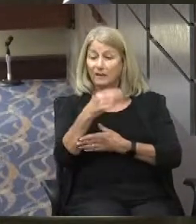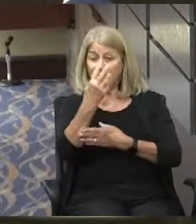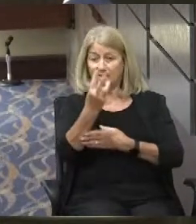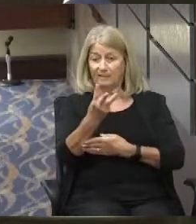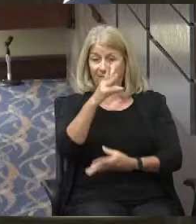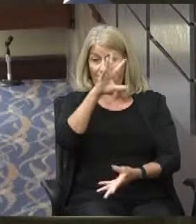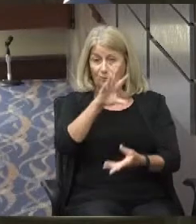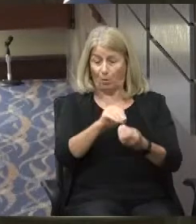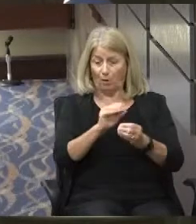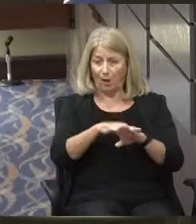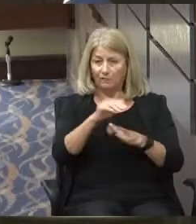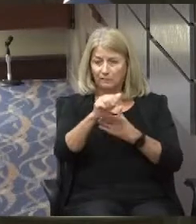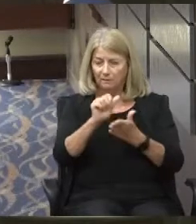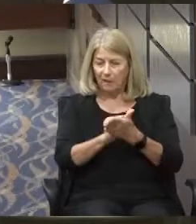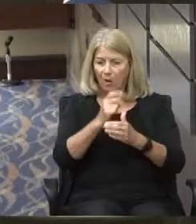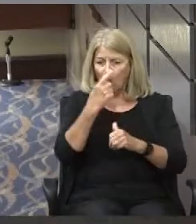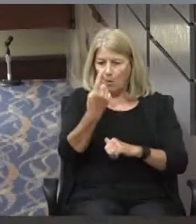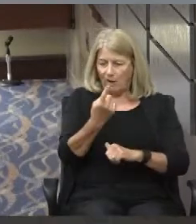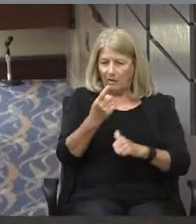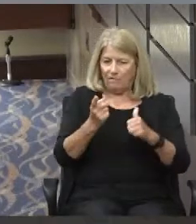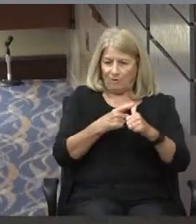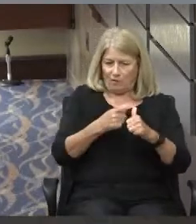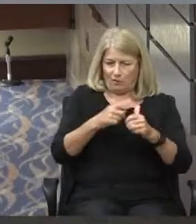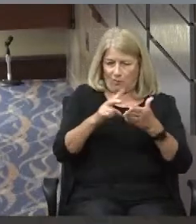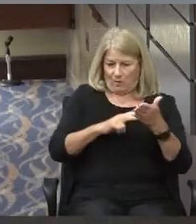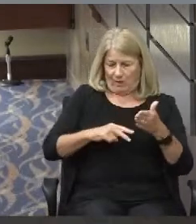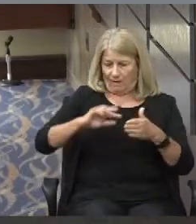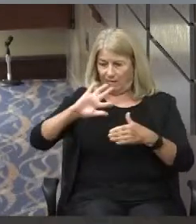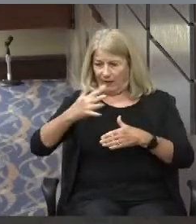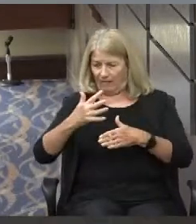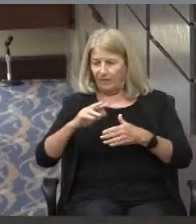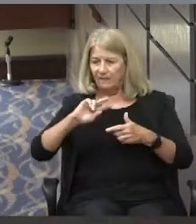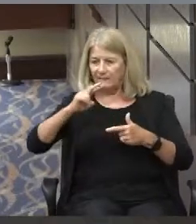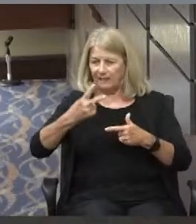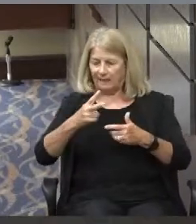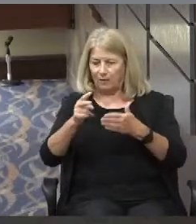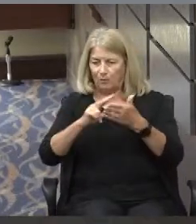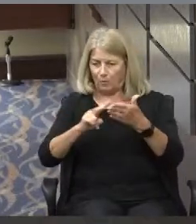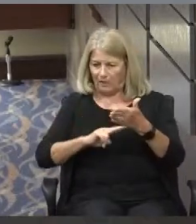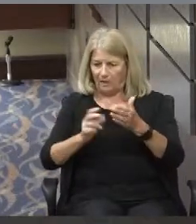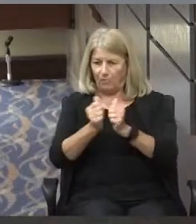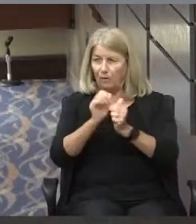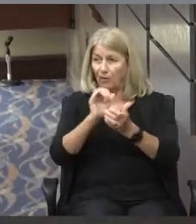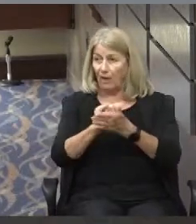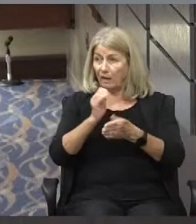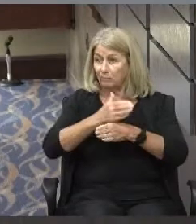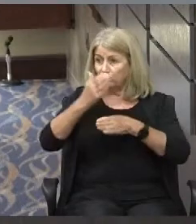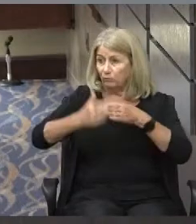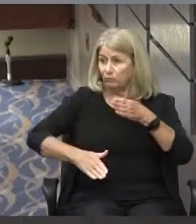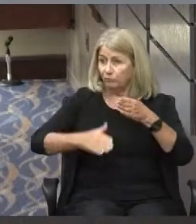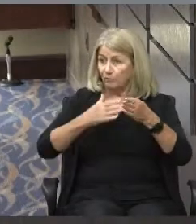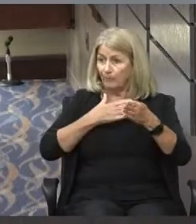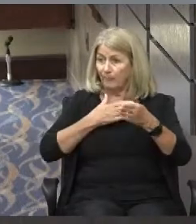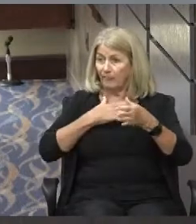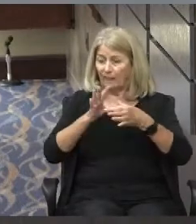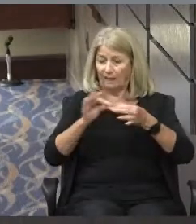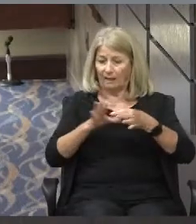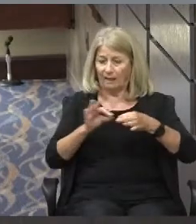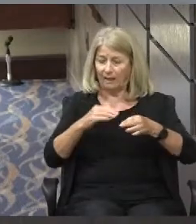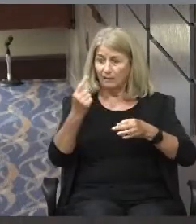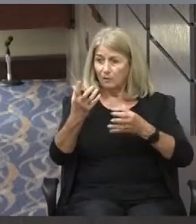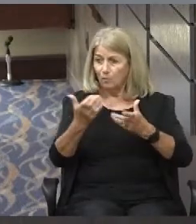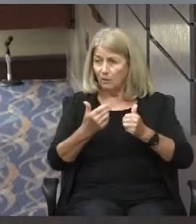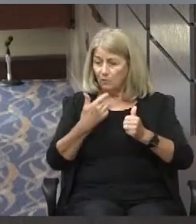on the agenda. 1's a first reading and 5 are second readings. With that, I'll conclude my comments. I would just like to make a comment